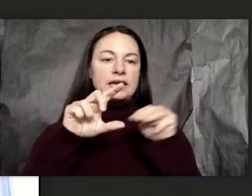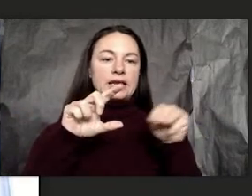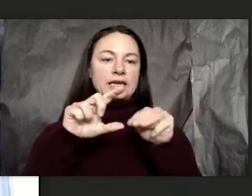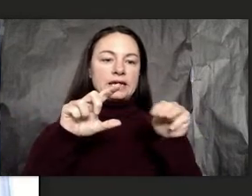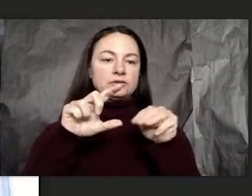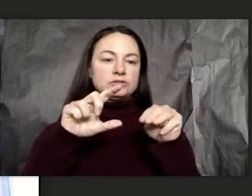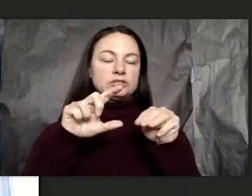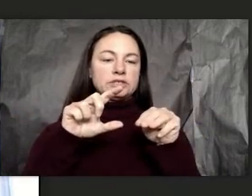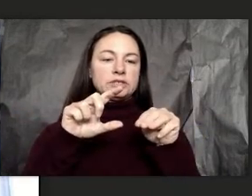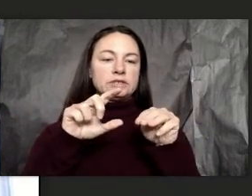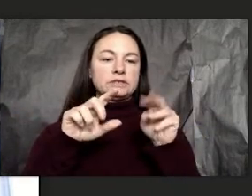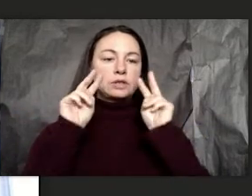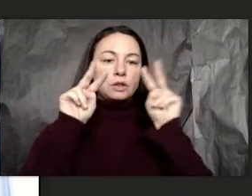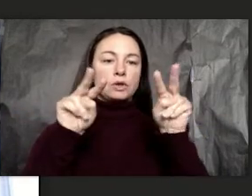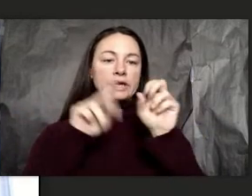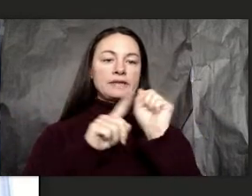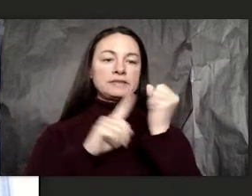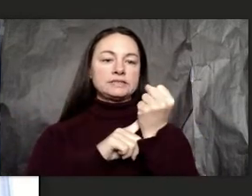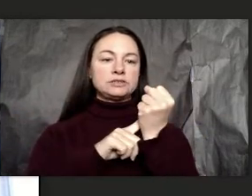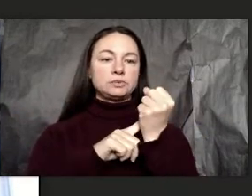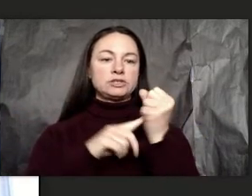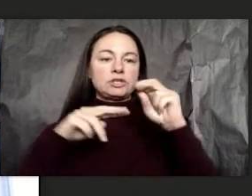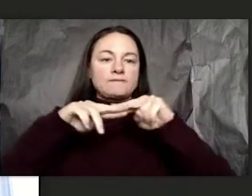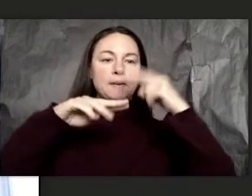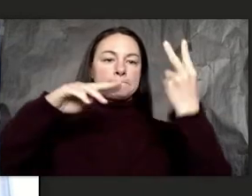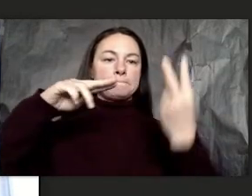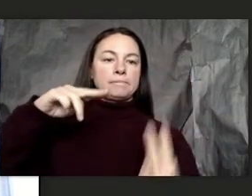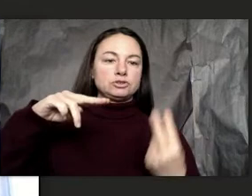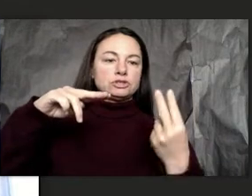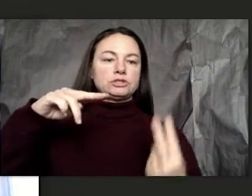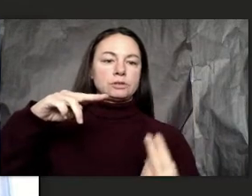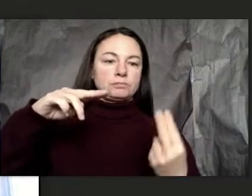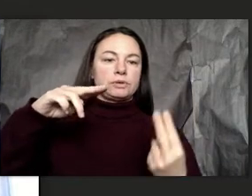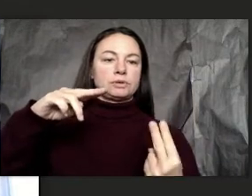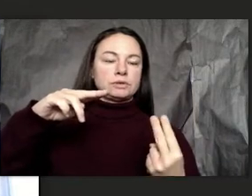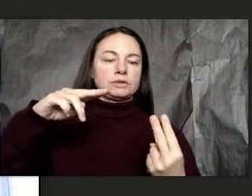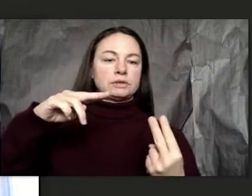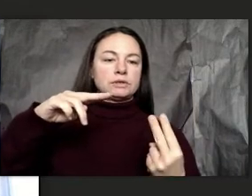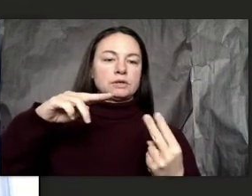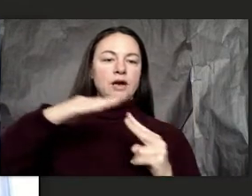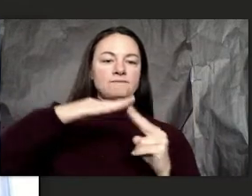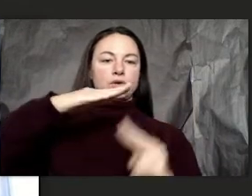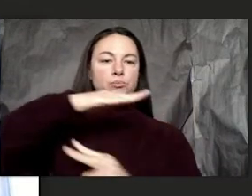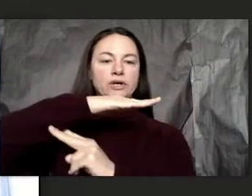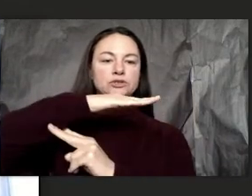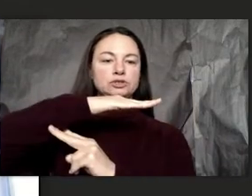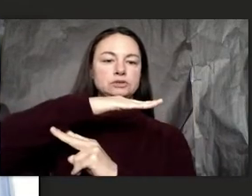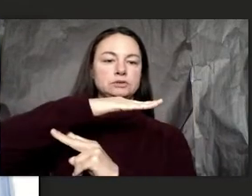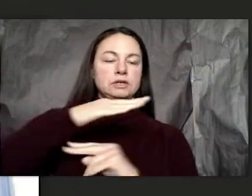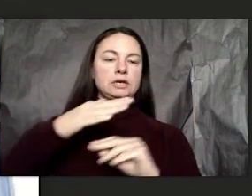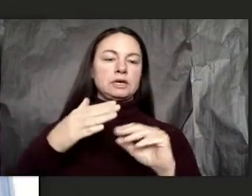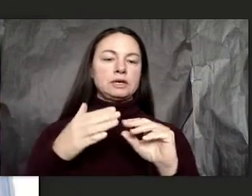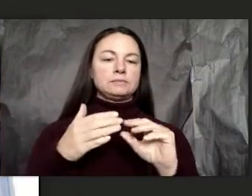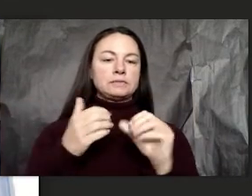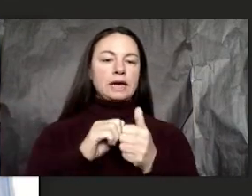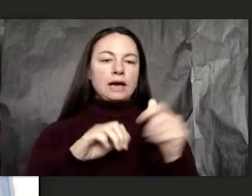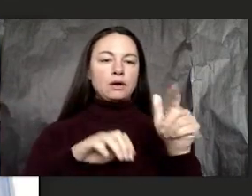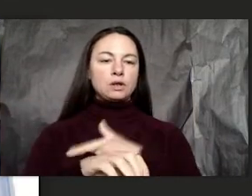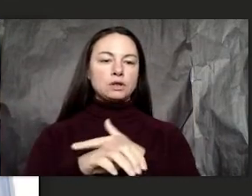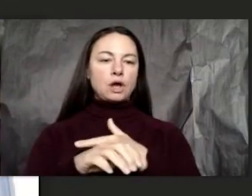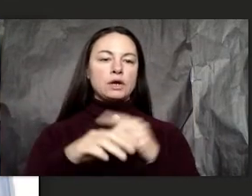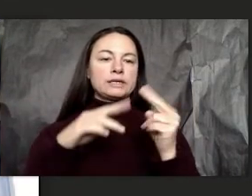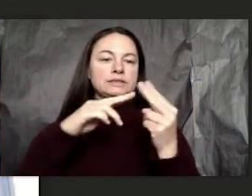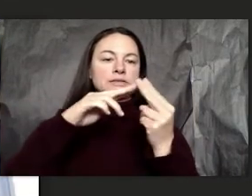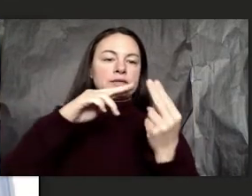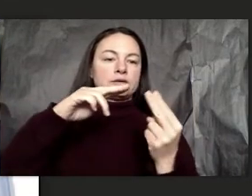to look at the situation of a bungee jumper jumping off of a bridge and asking ourselves, well, how do we know how long the bungee cord is going